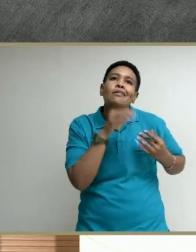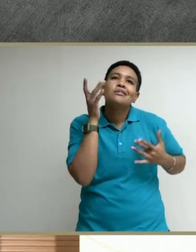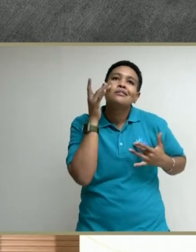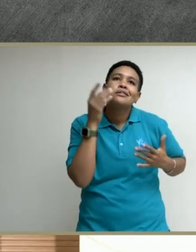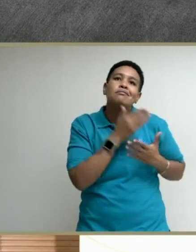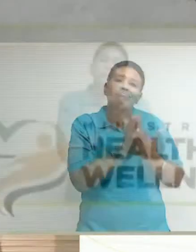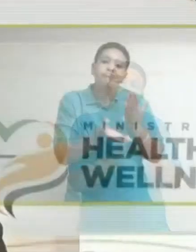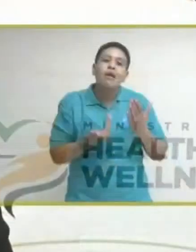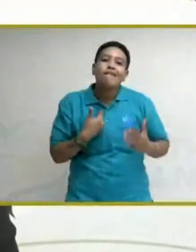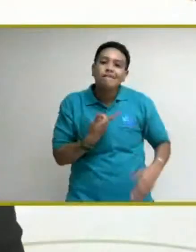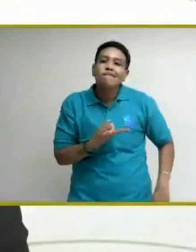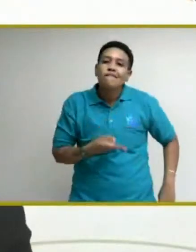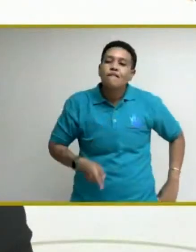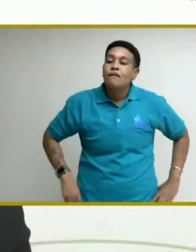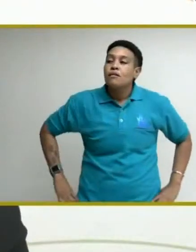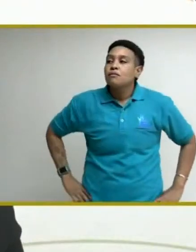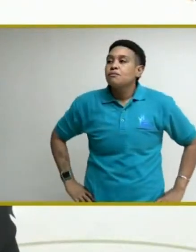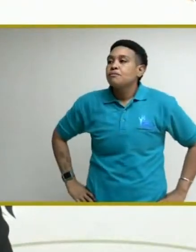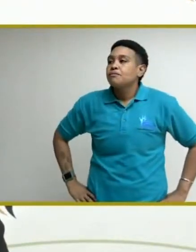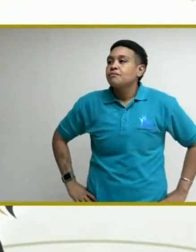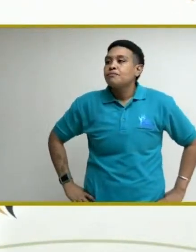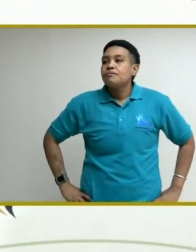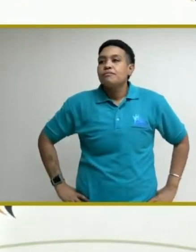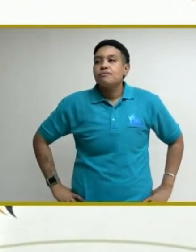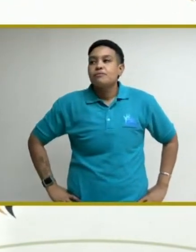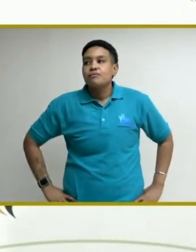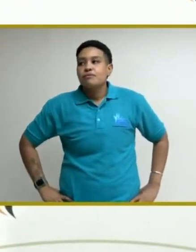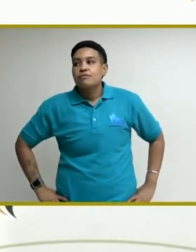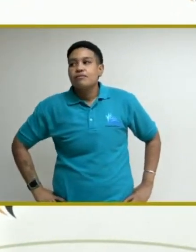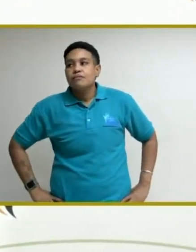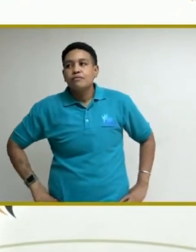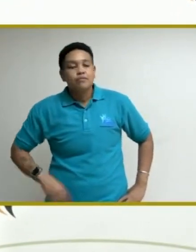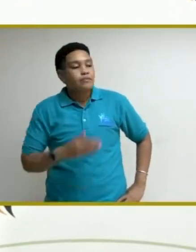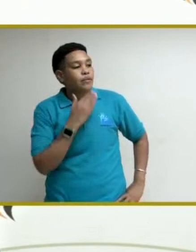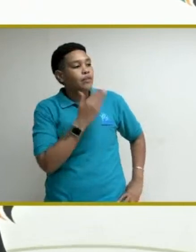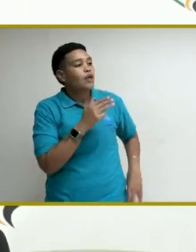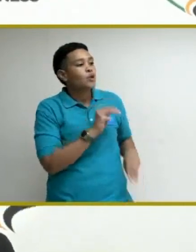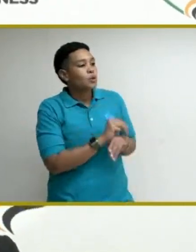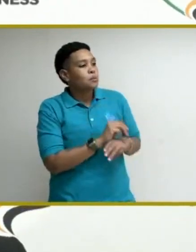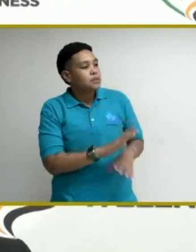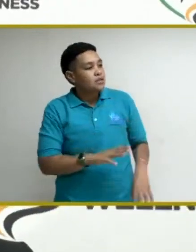comorbidities. I think that's it. Thank you, Minister.